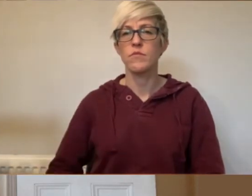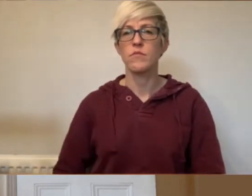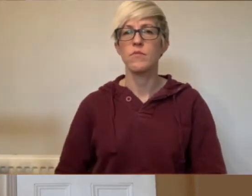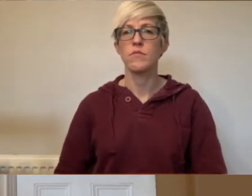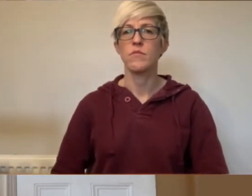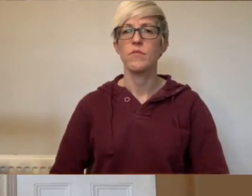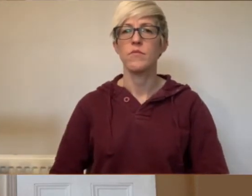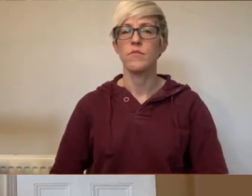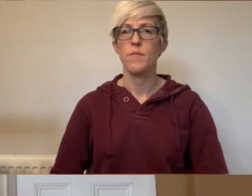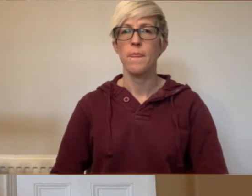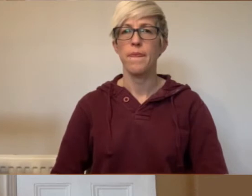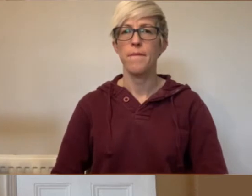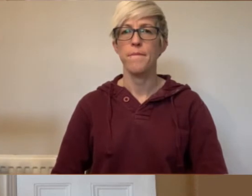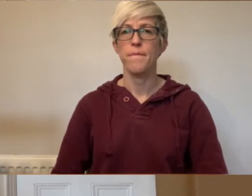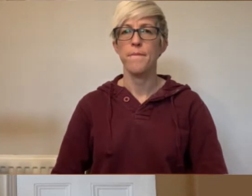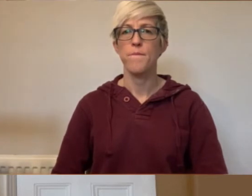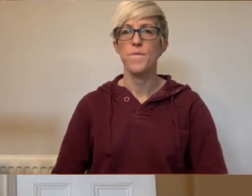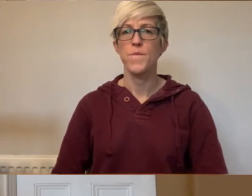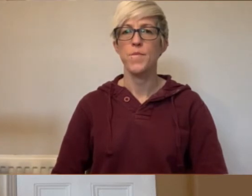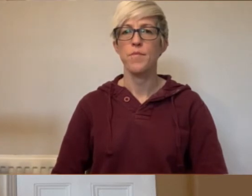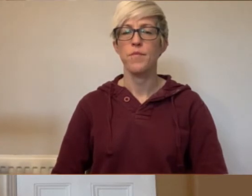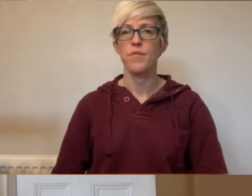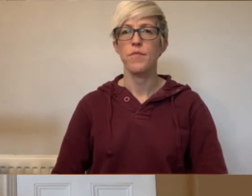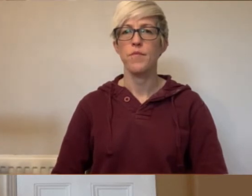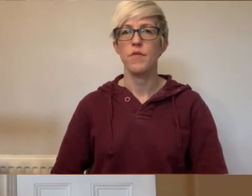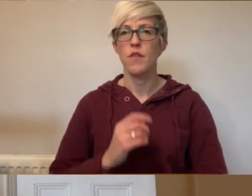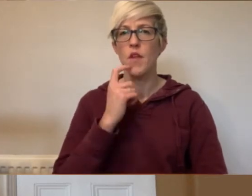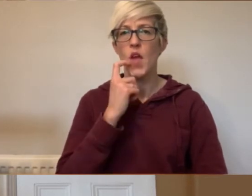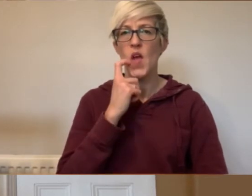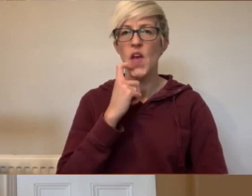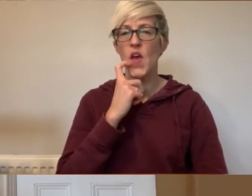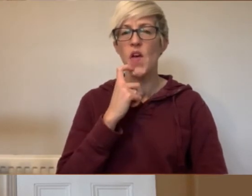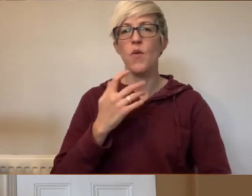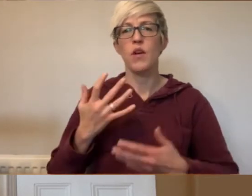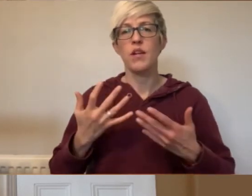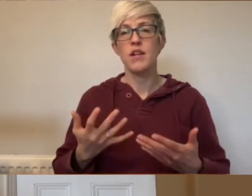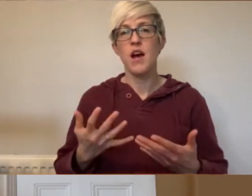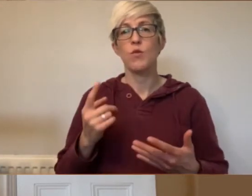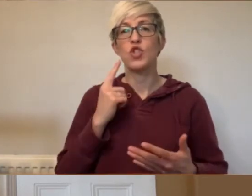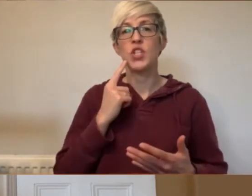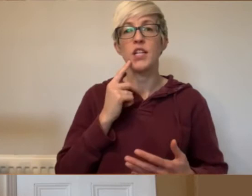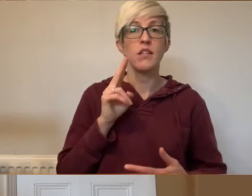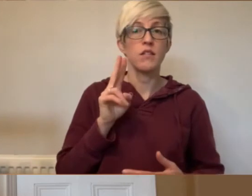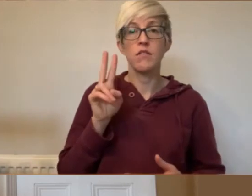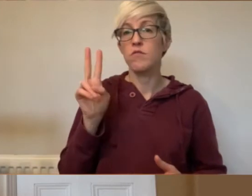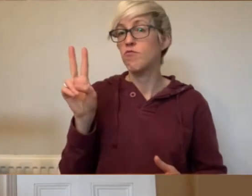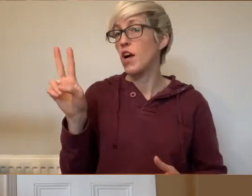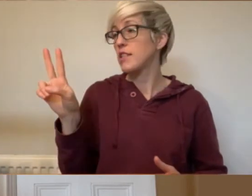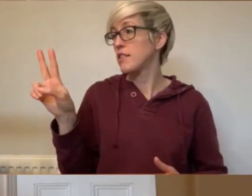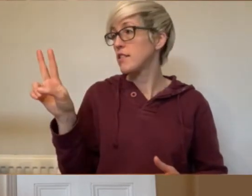And then come in to rest the hands back on the legs. We're going to gently gaze to the right and then to the